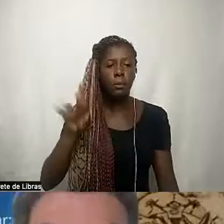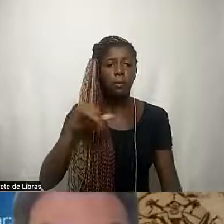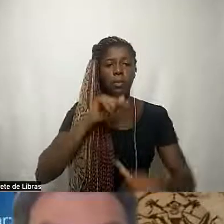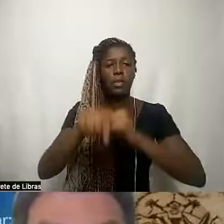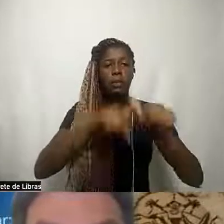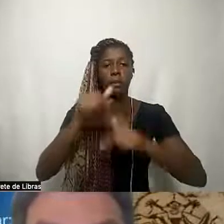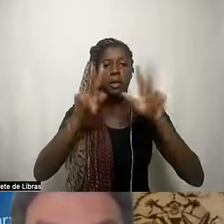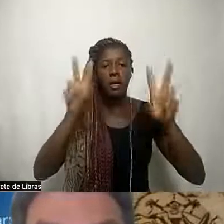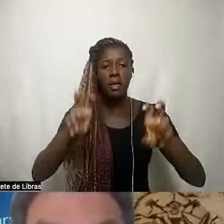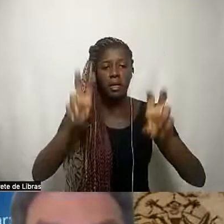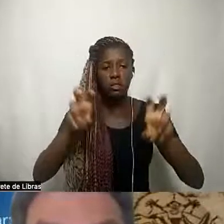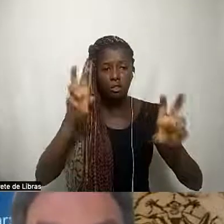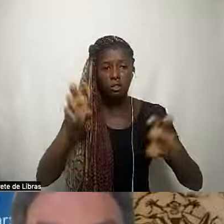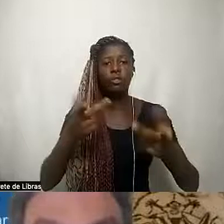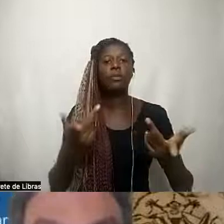research